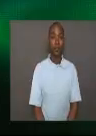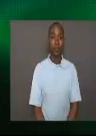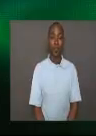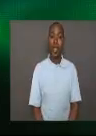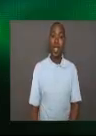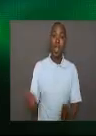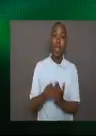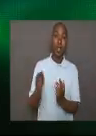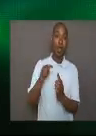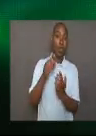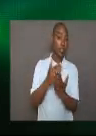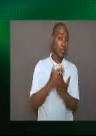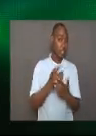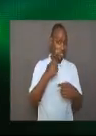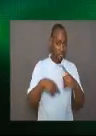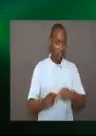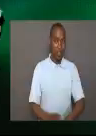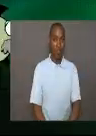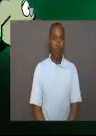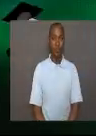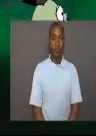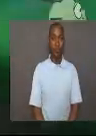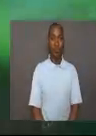Let's get back to our lesson.